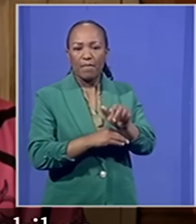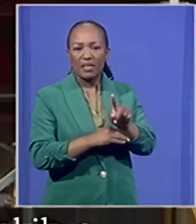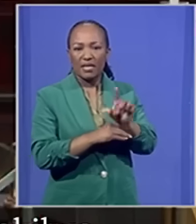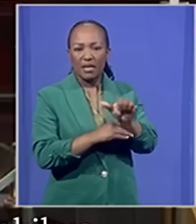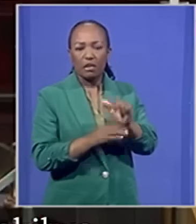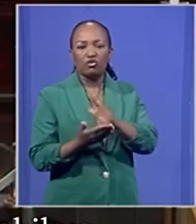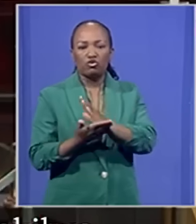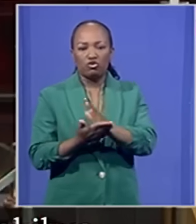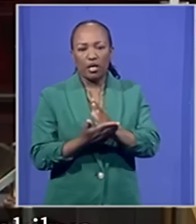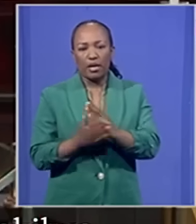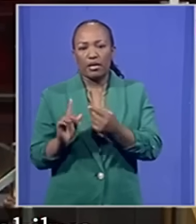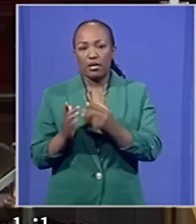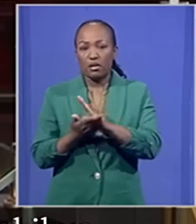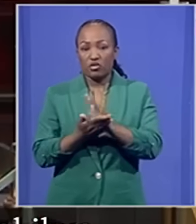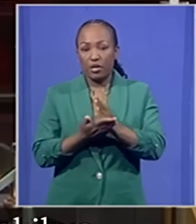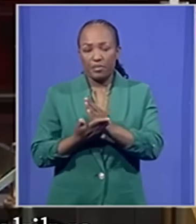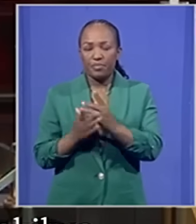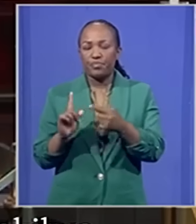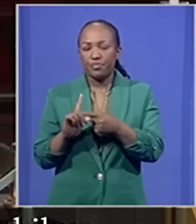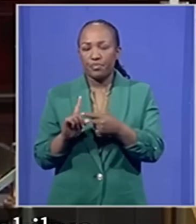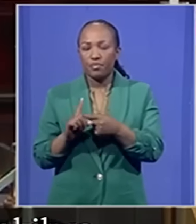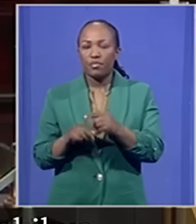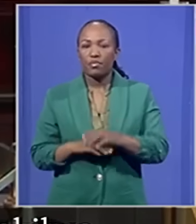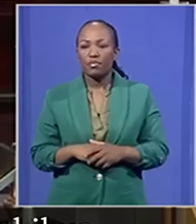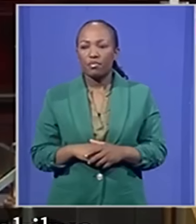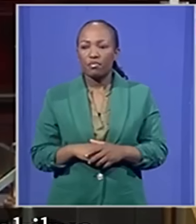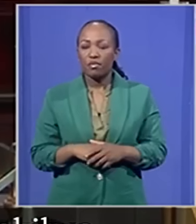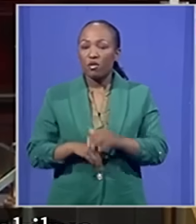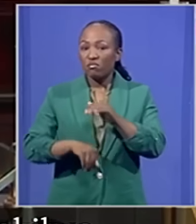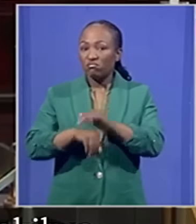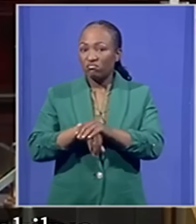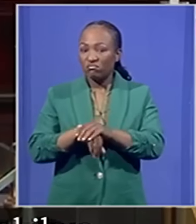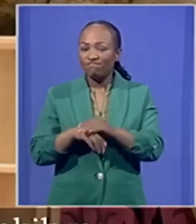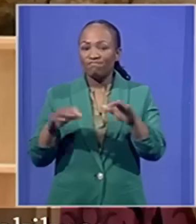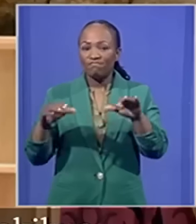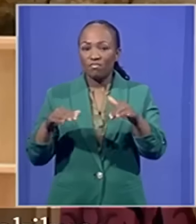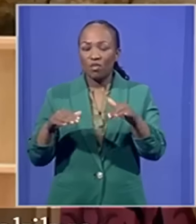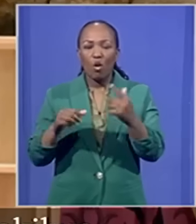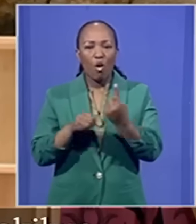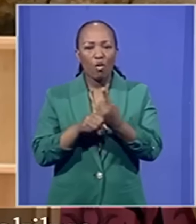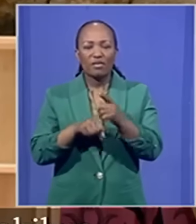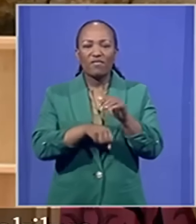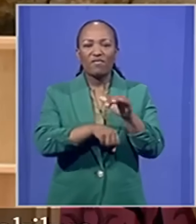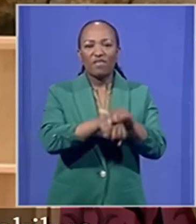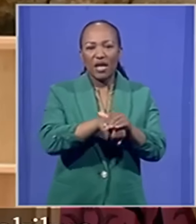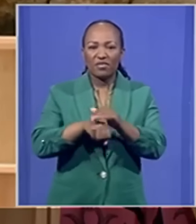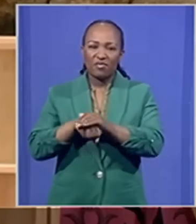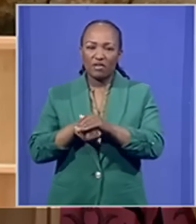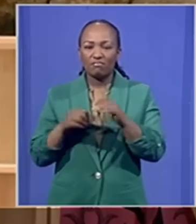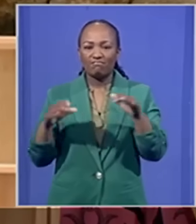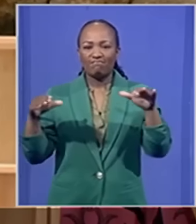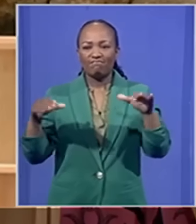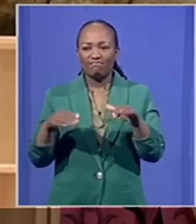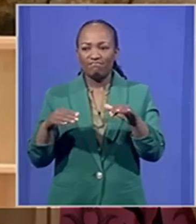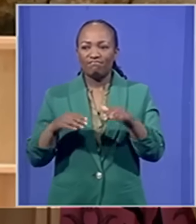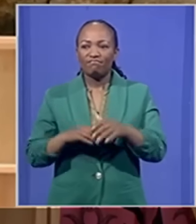tla mo botsalanong, Madia ene le motho yo neng a kopanya ditsala tsa gagwe. Friend, thank you so much for the love that you've given